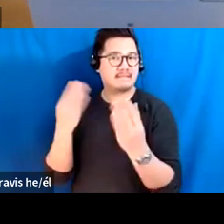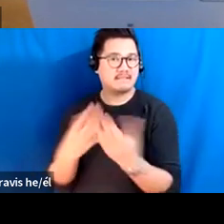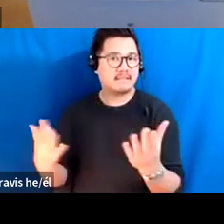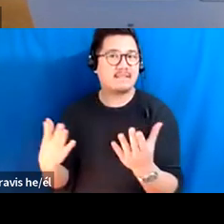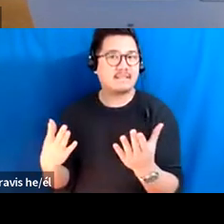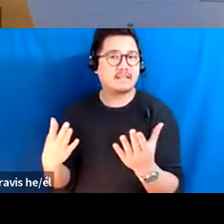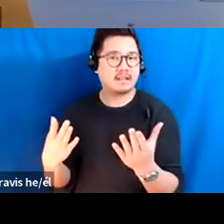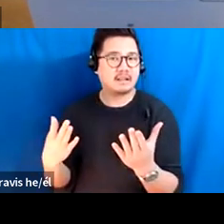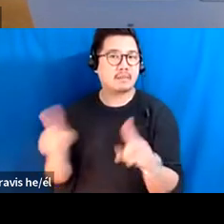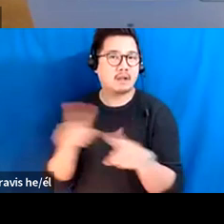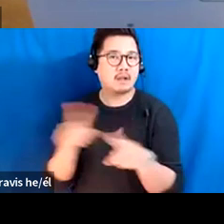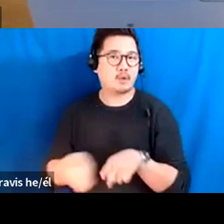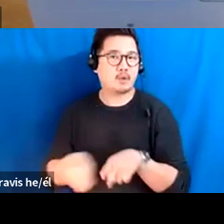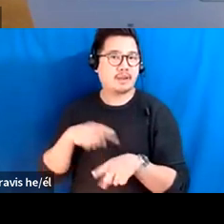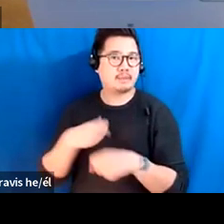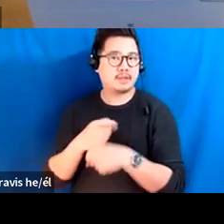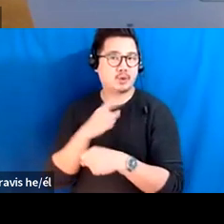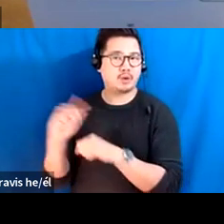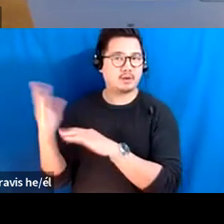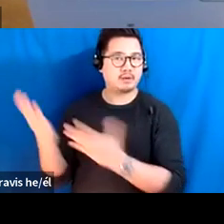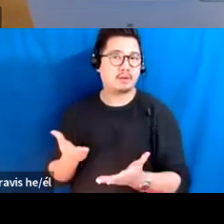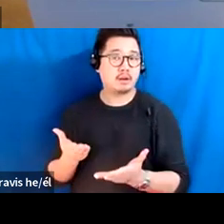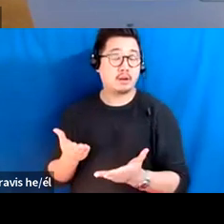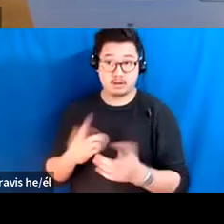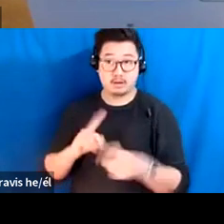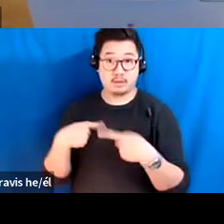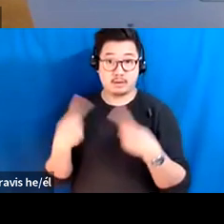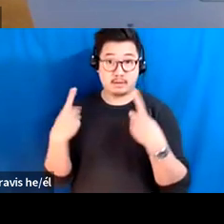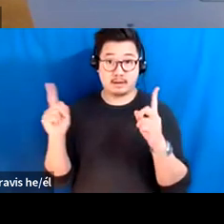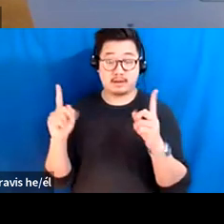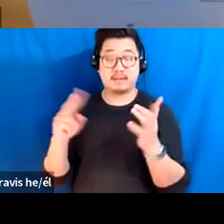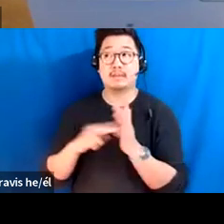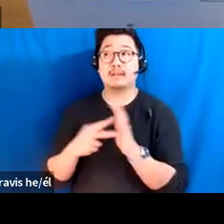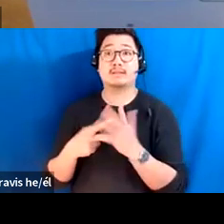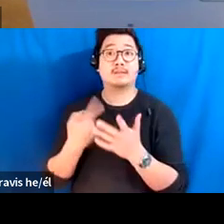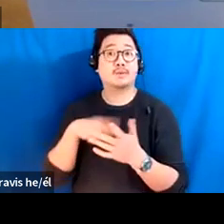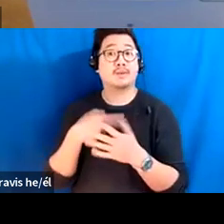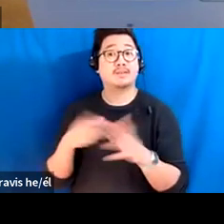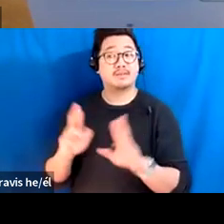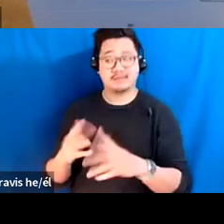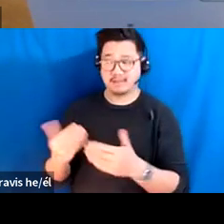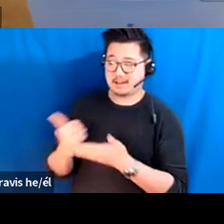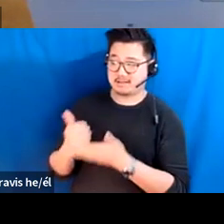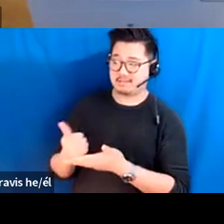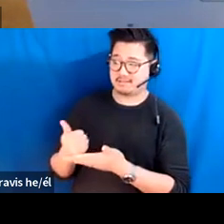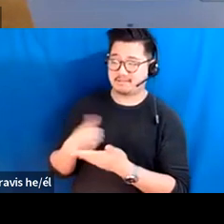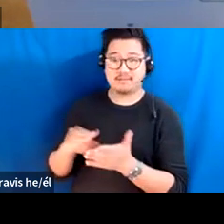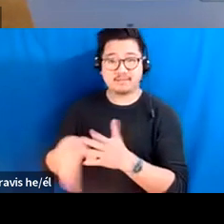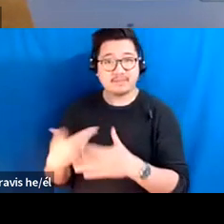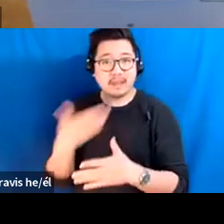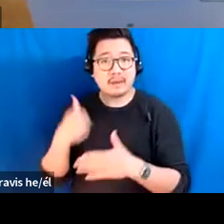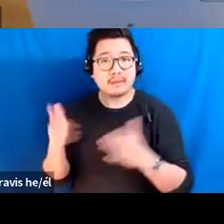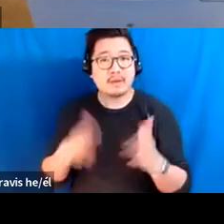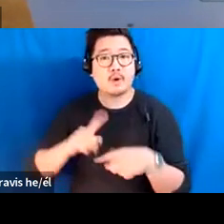grind on but we have to make sure that we deliver it and when we do that i think then we better prepare our students as they're exiting um